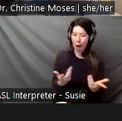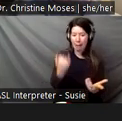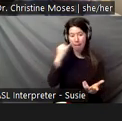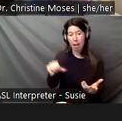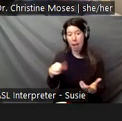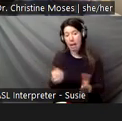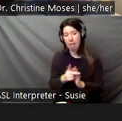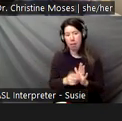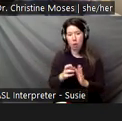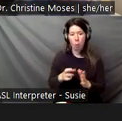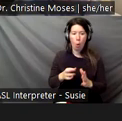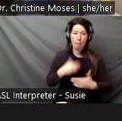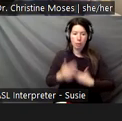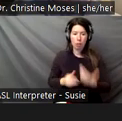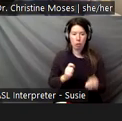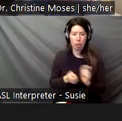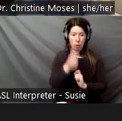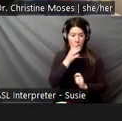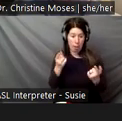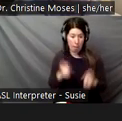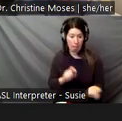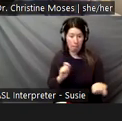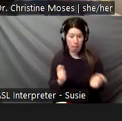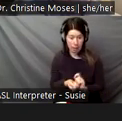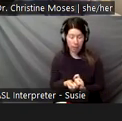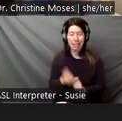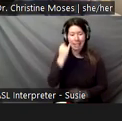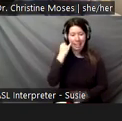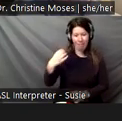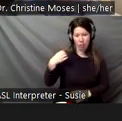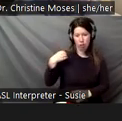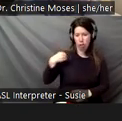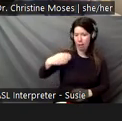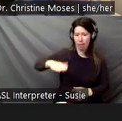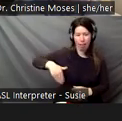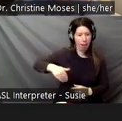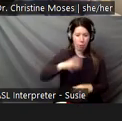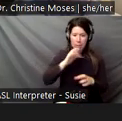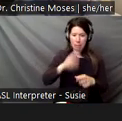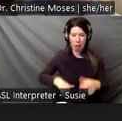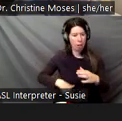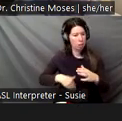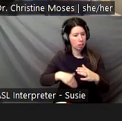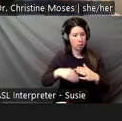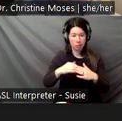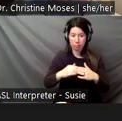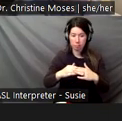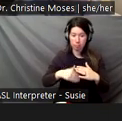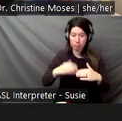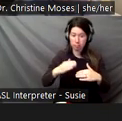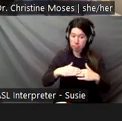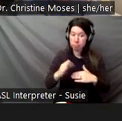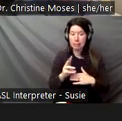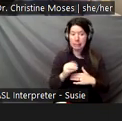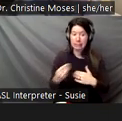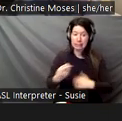are to be made. If the chief fails to respond within 60 days after the receipt of the recommendation, the director shall place the matter on